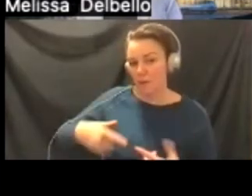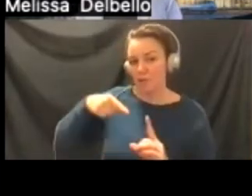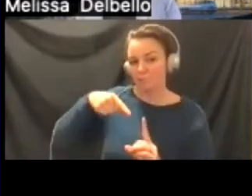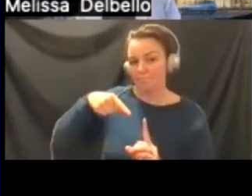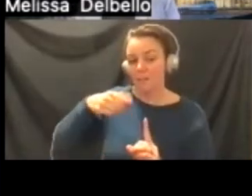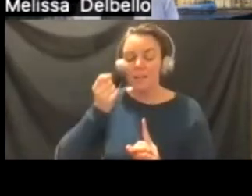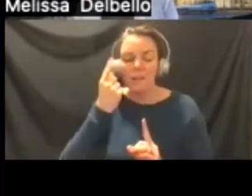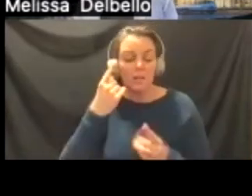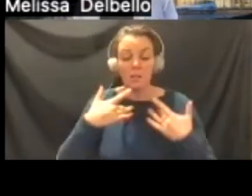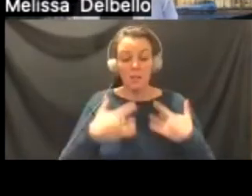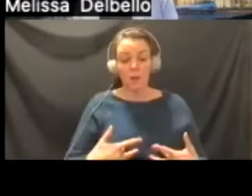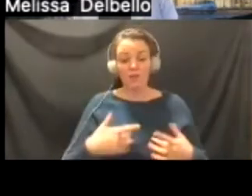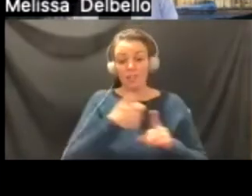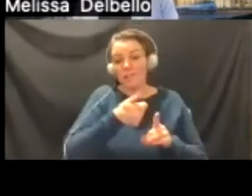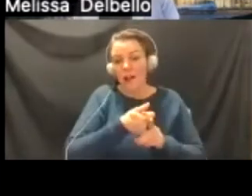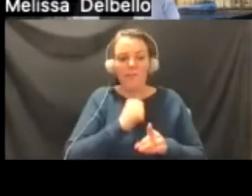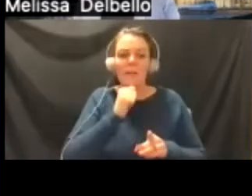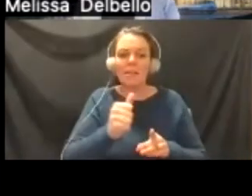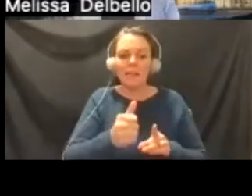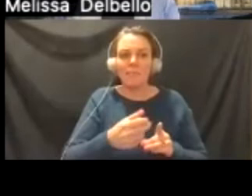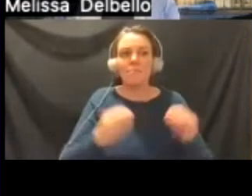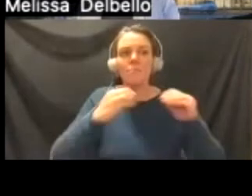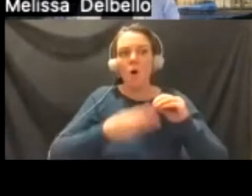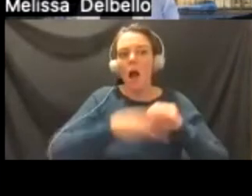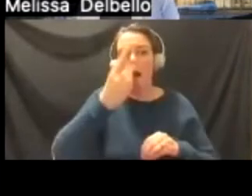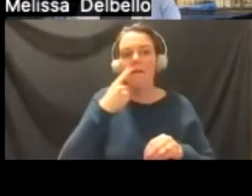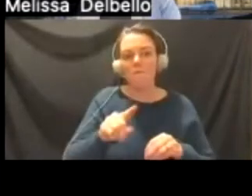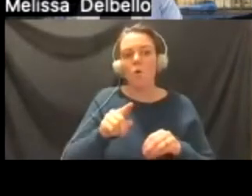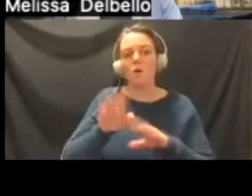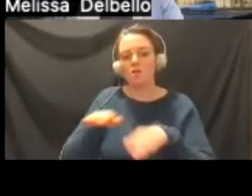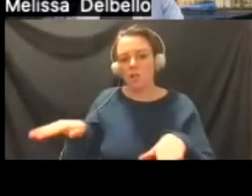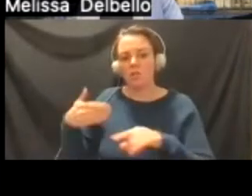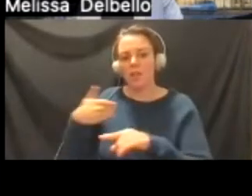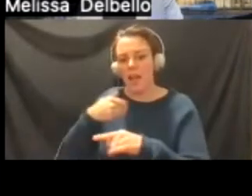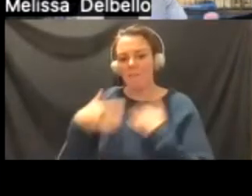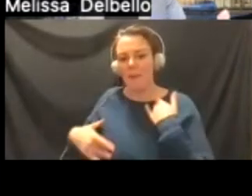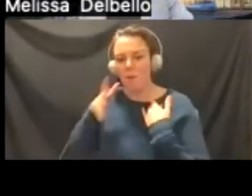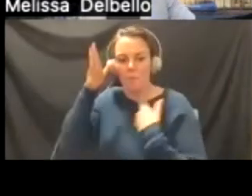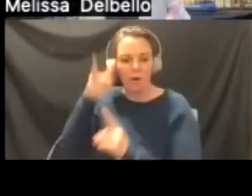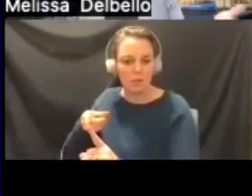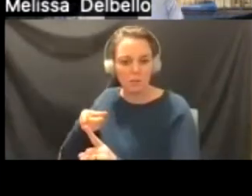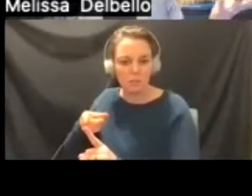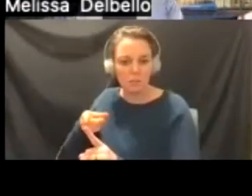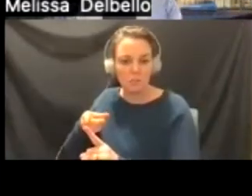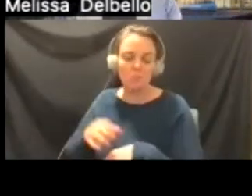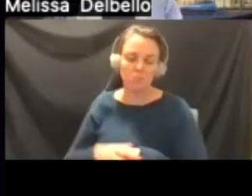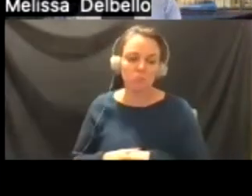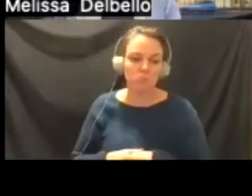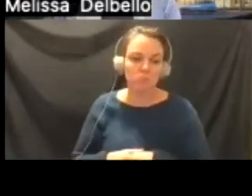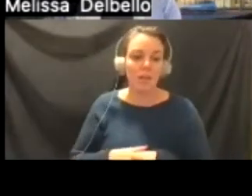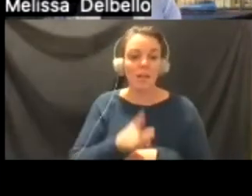itself is not higher in children who have bipolar parents. It is than children who have parents with